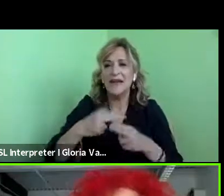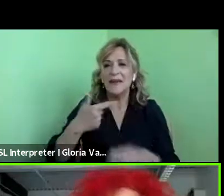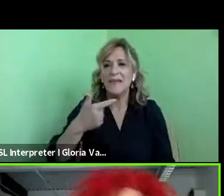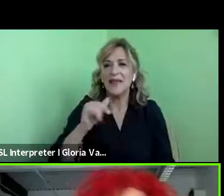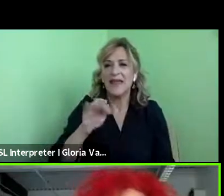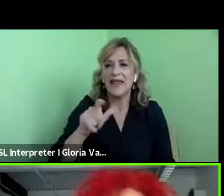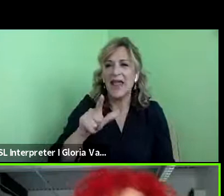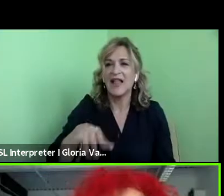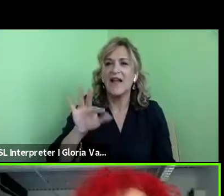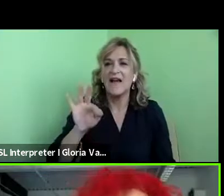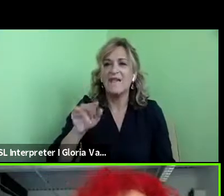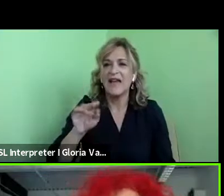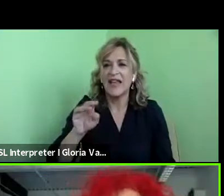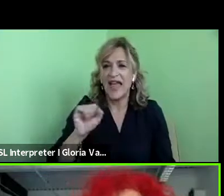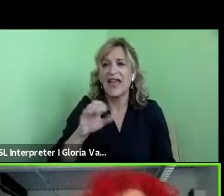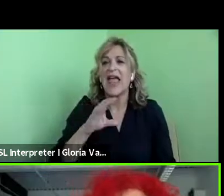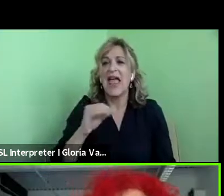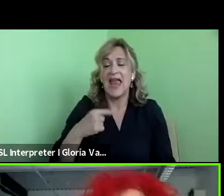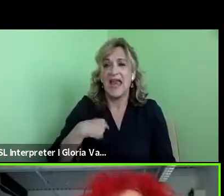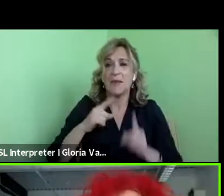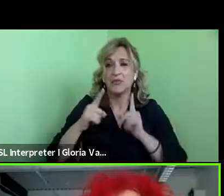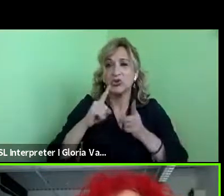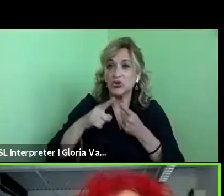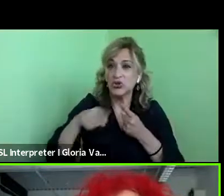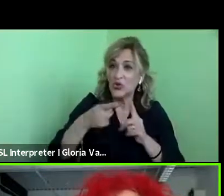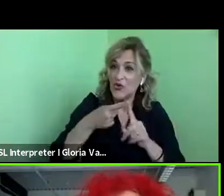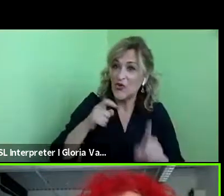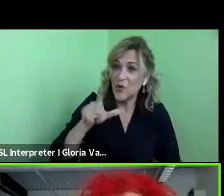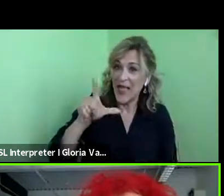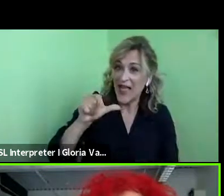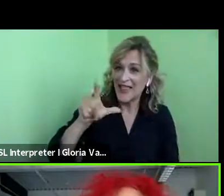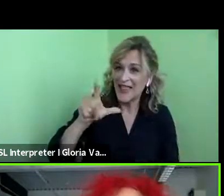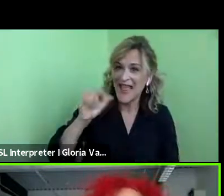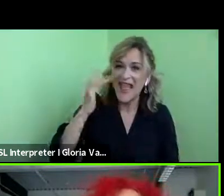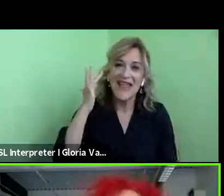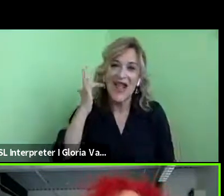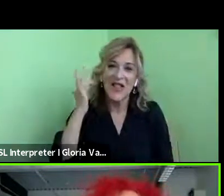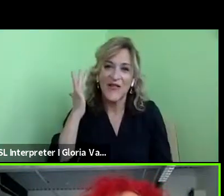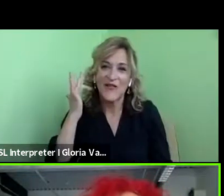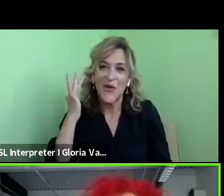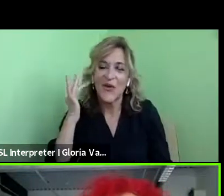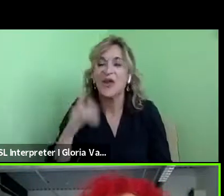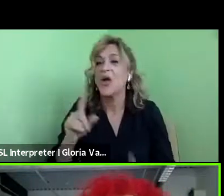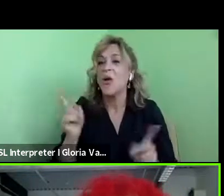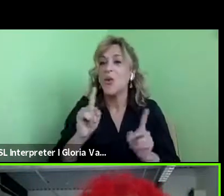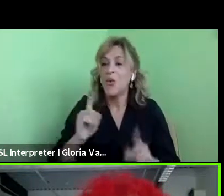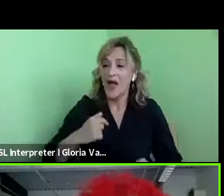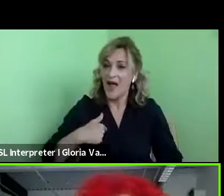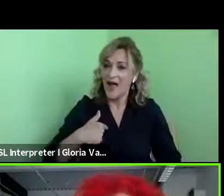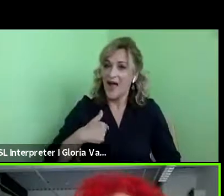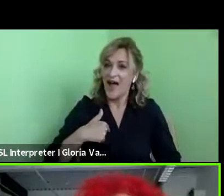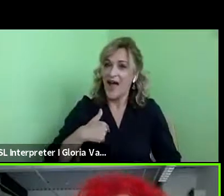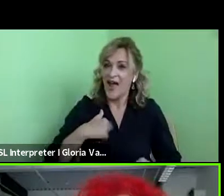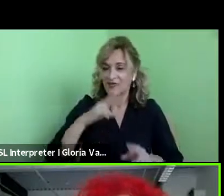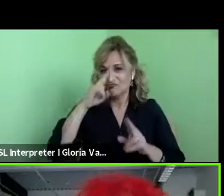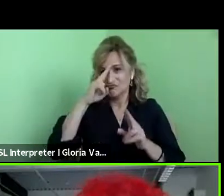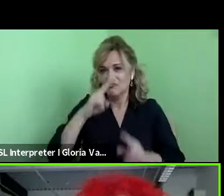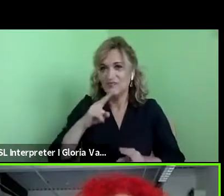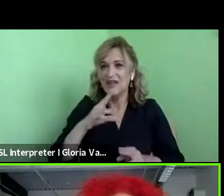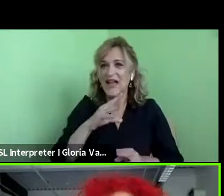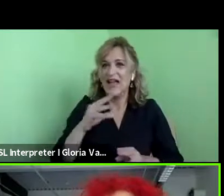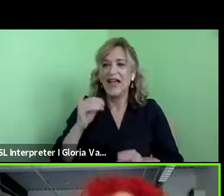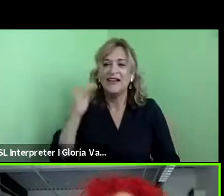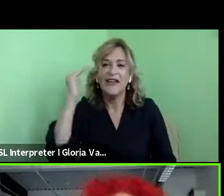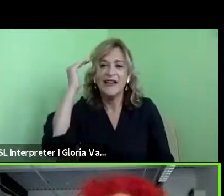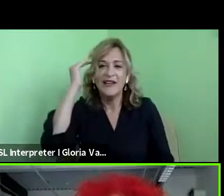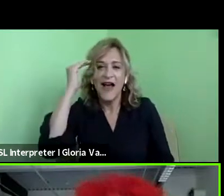Fekete, and I'm talking to you from Los Angeles, California, where I pay tribute and